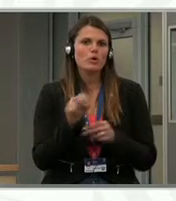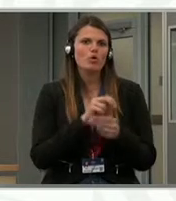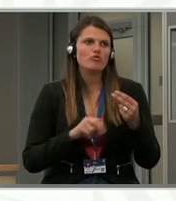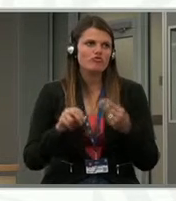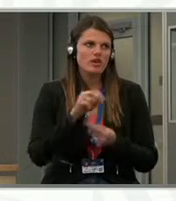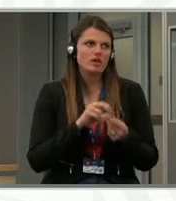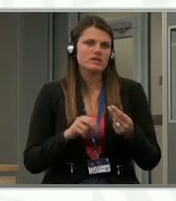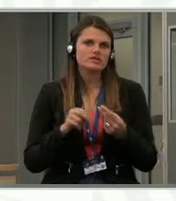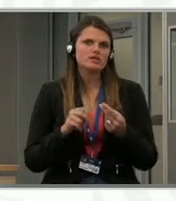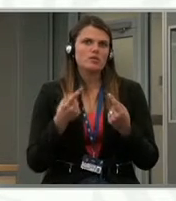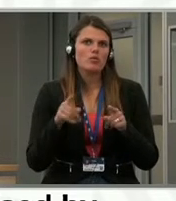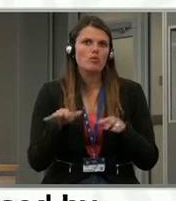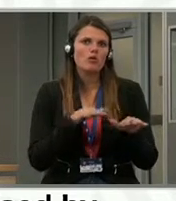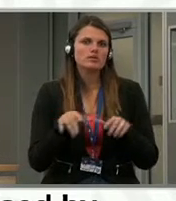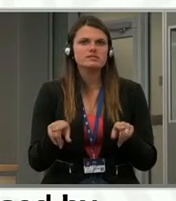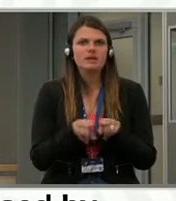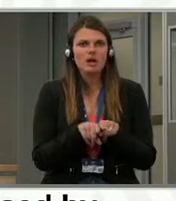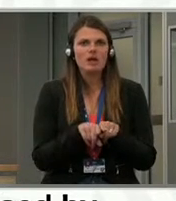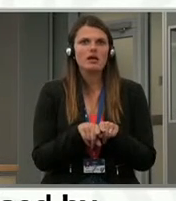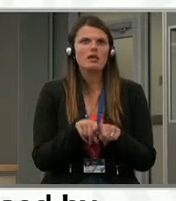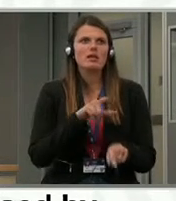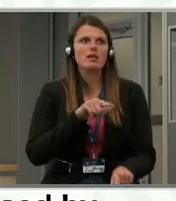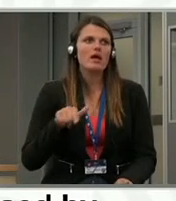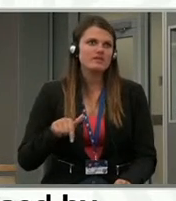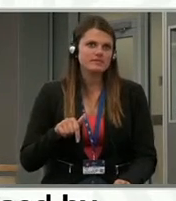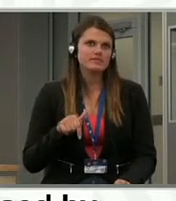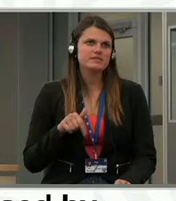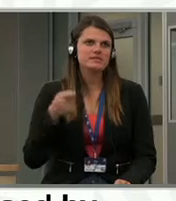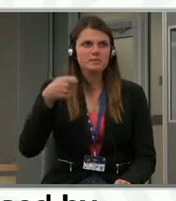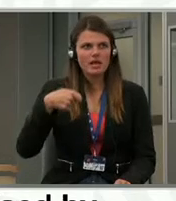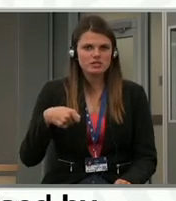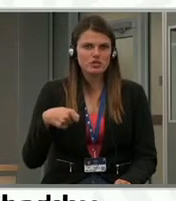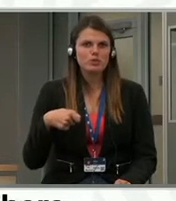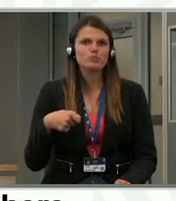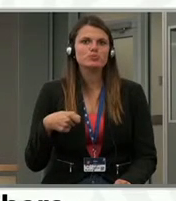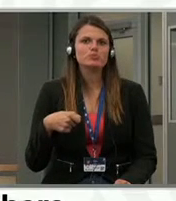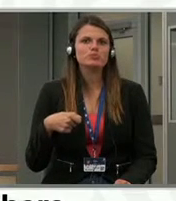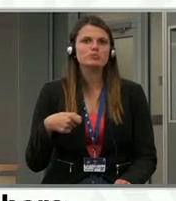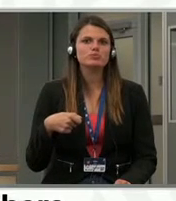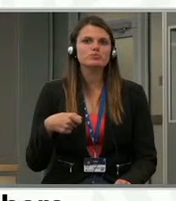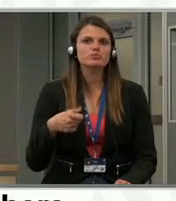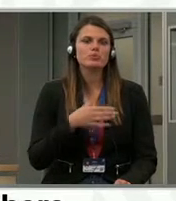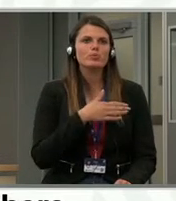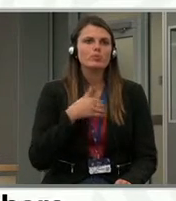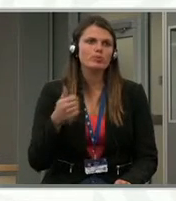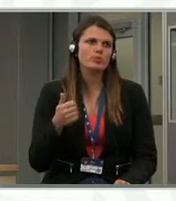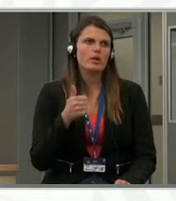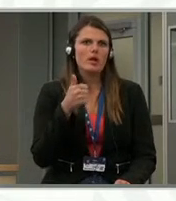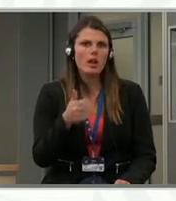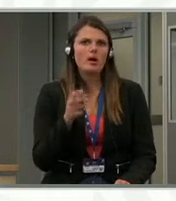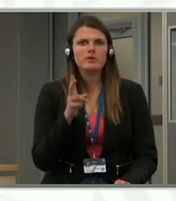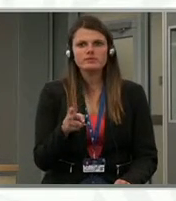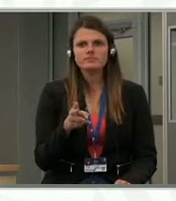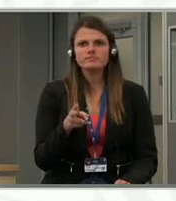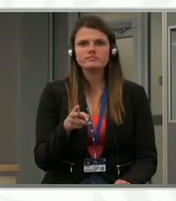presidency, May is certainly a month where disability is very high on the agenda. I wish every single month